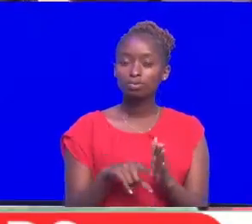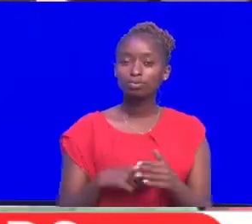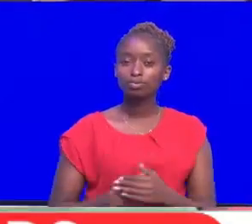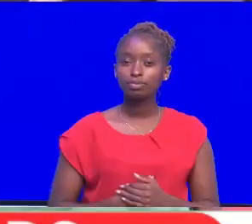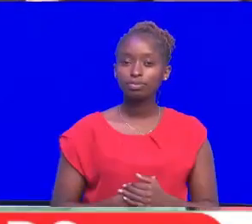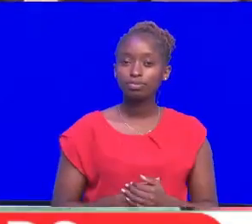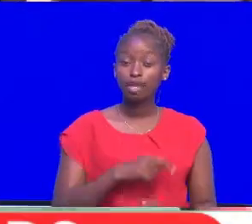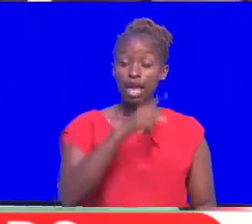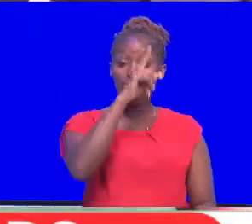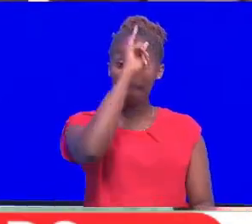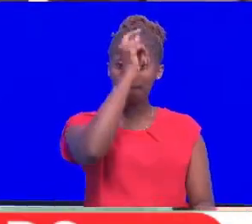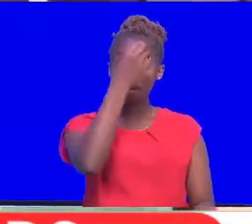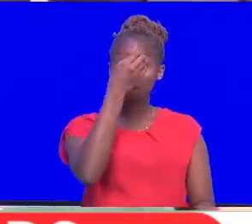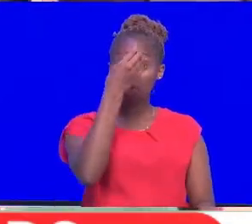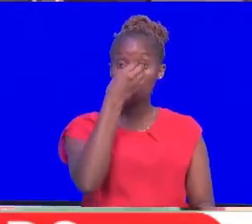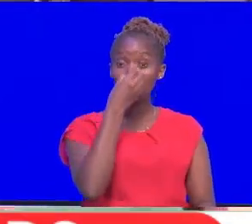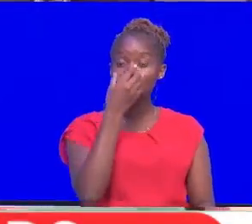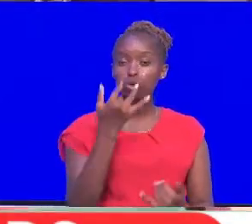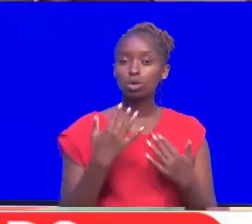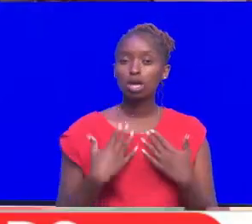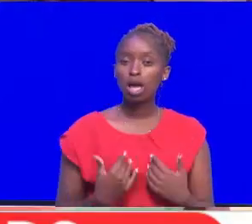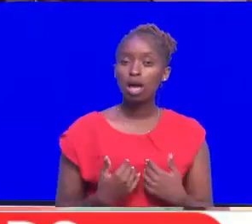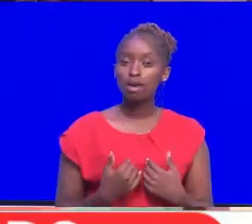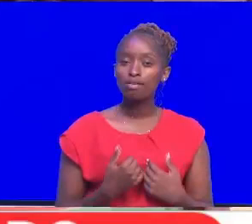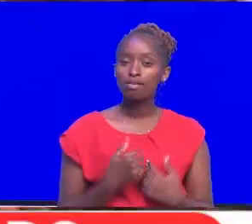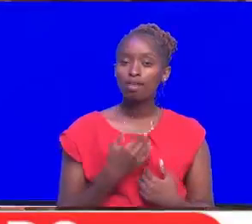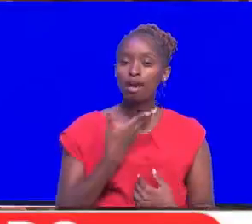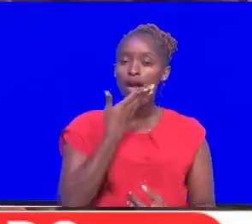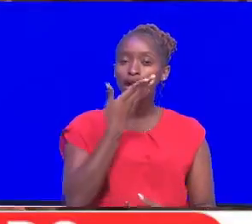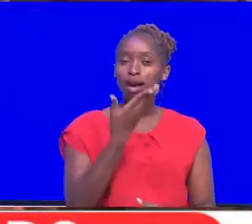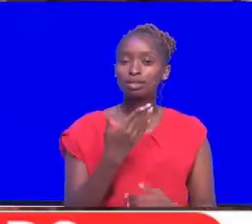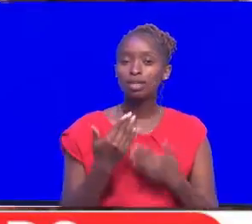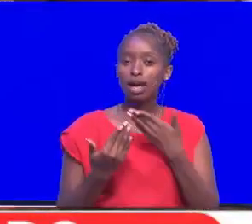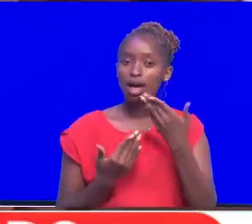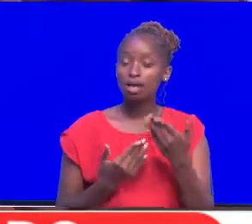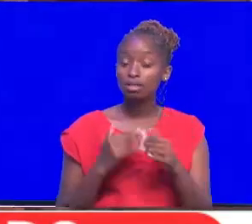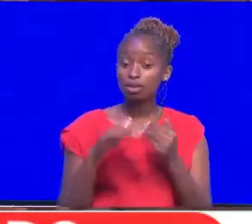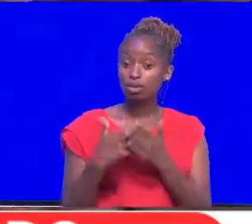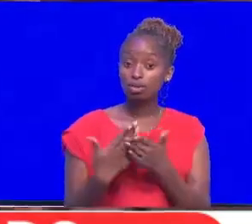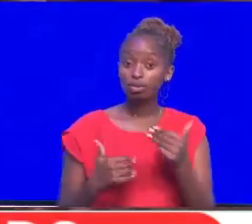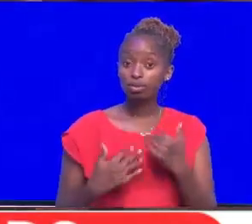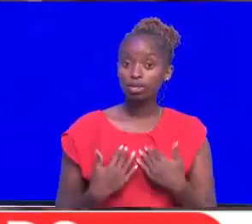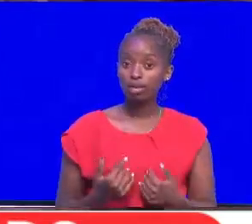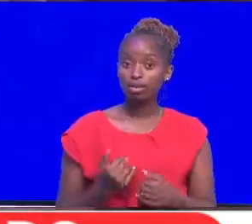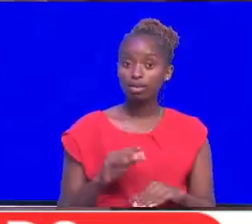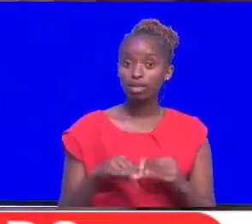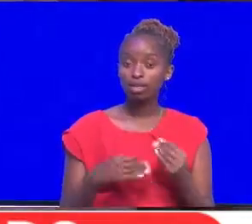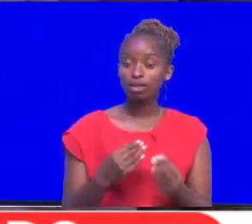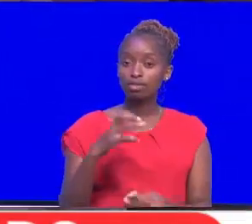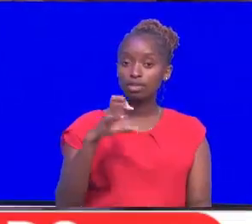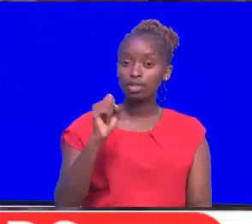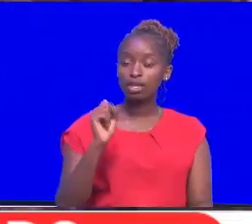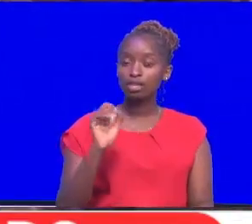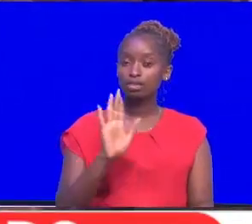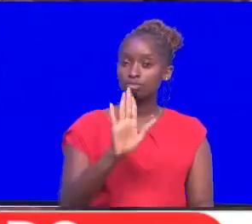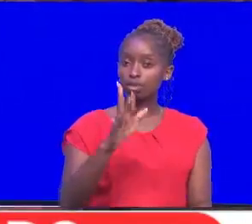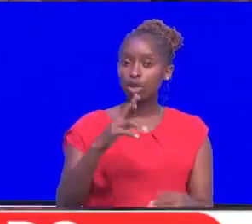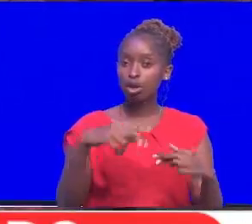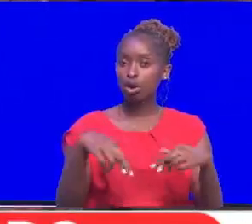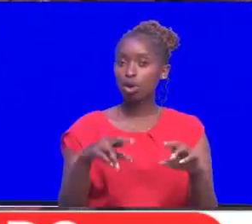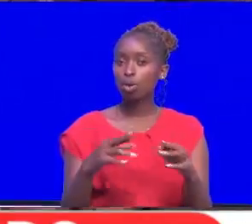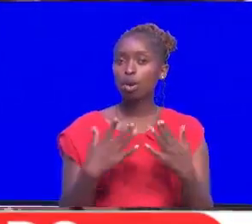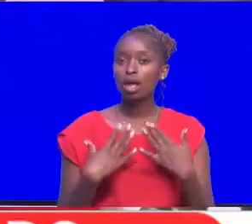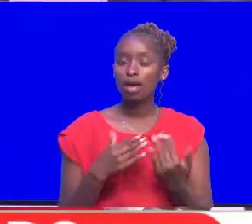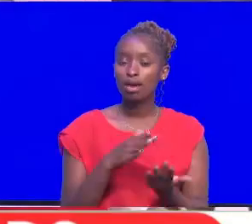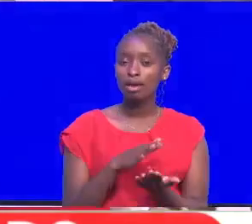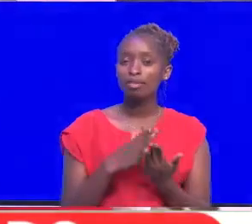President William Ruto has now publicly responded to various concerns on the issue, tasking his cabinet secretary, Kipchumba Murkomen, to put in place